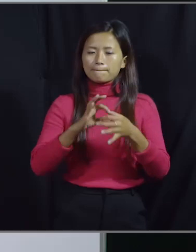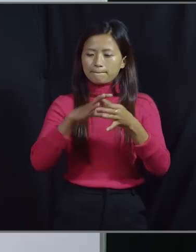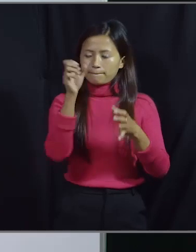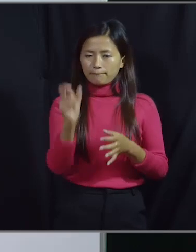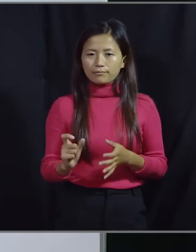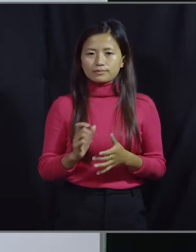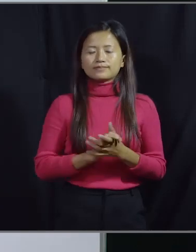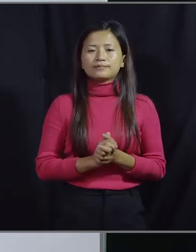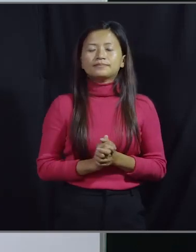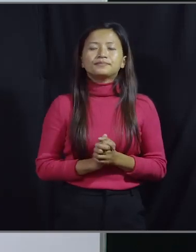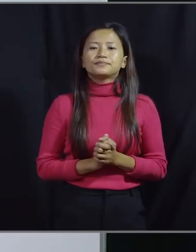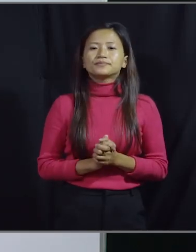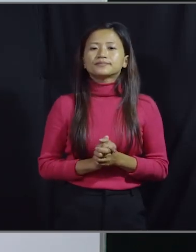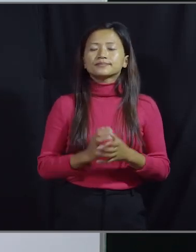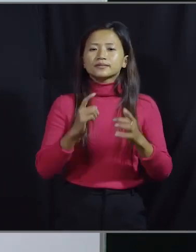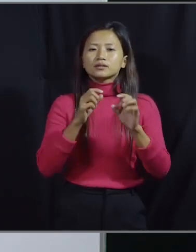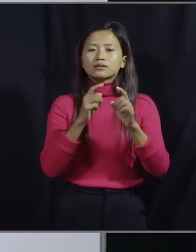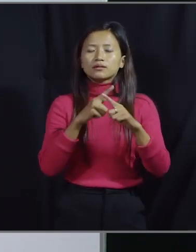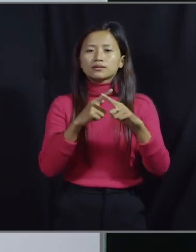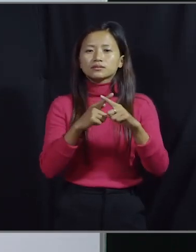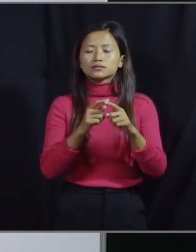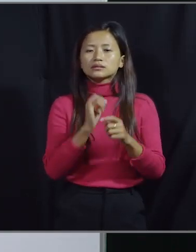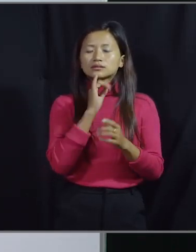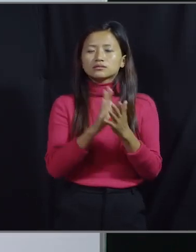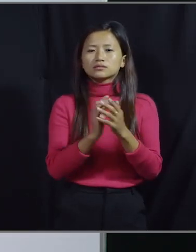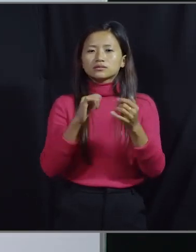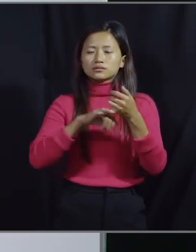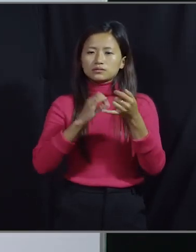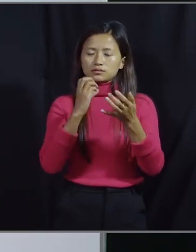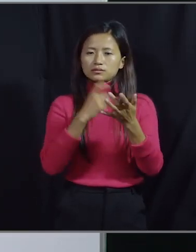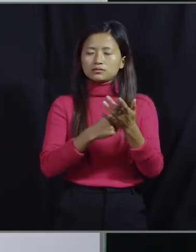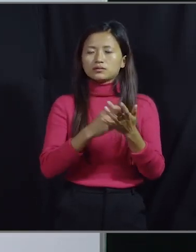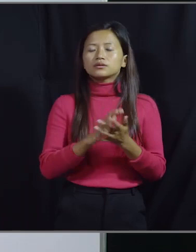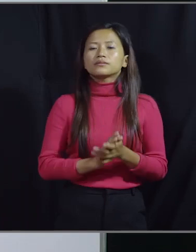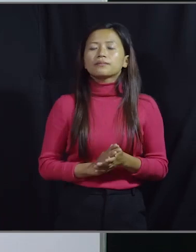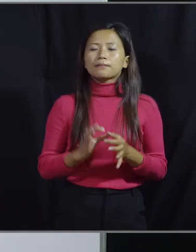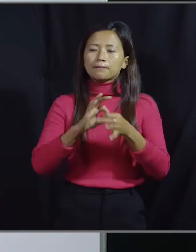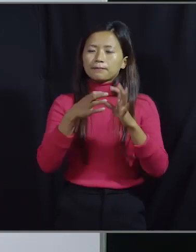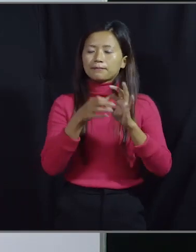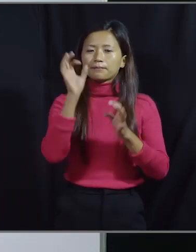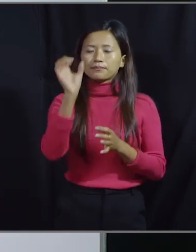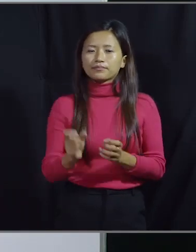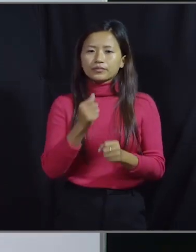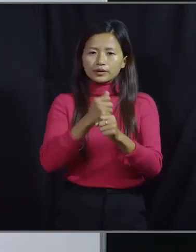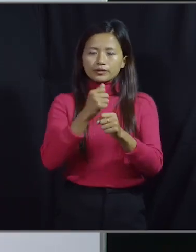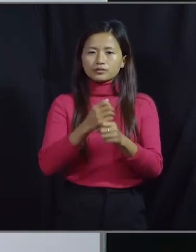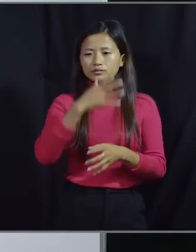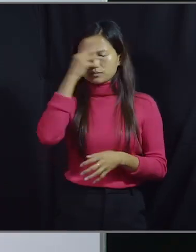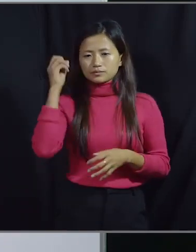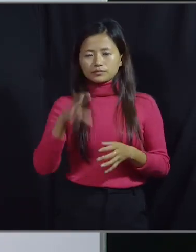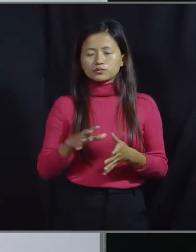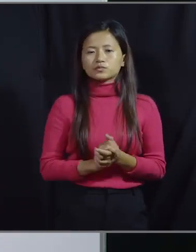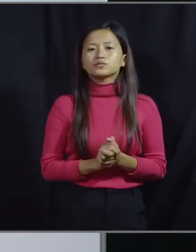is sacrificing partner? X is a sacrificing partner. Therefore, the gaining ratio should not be forgotten